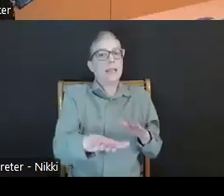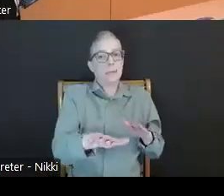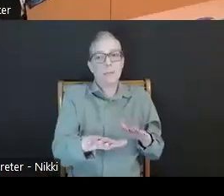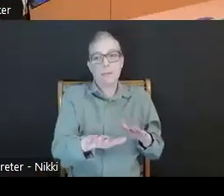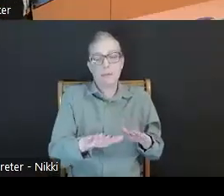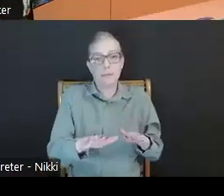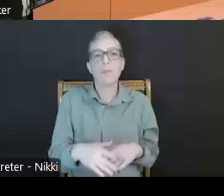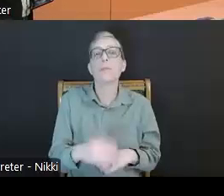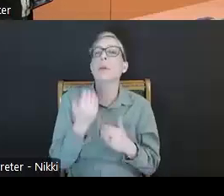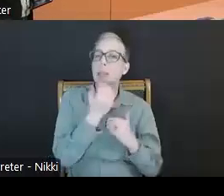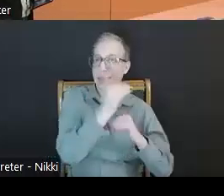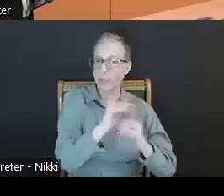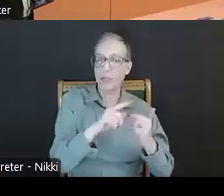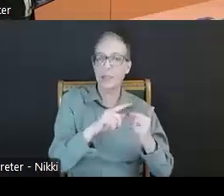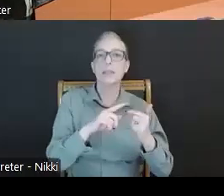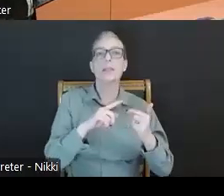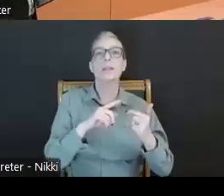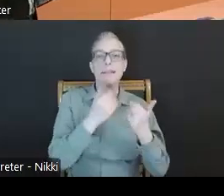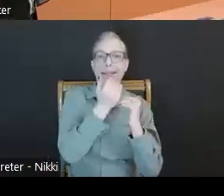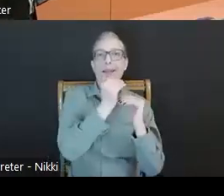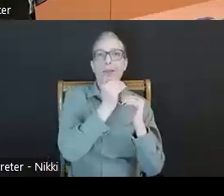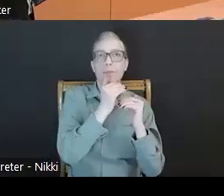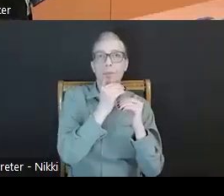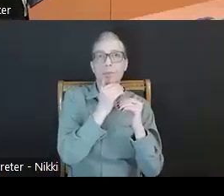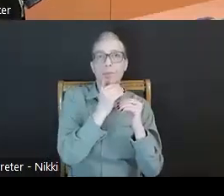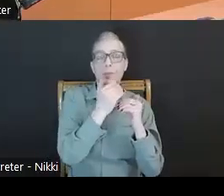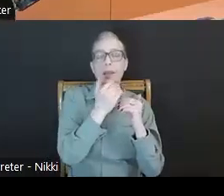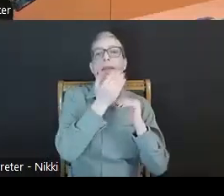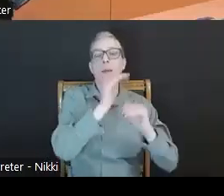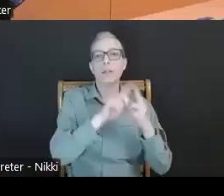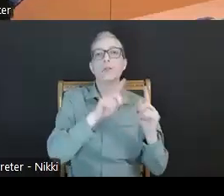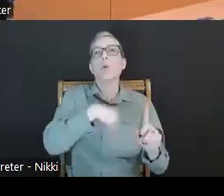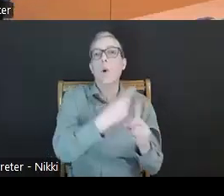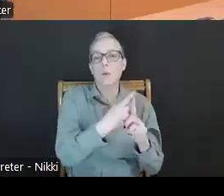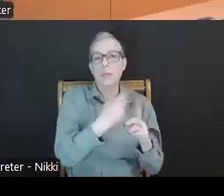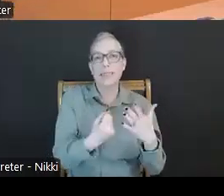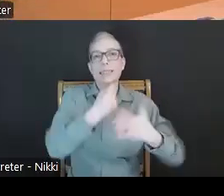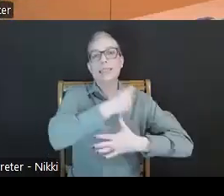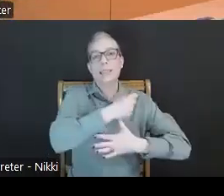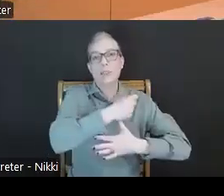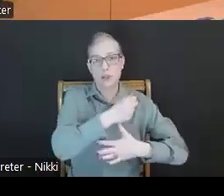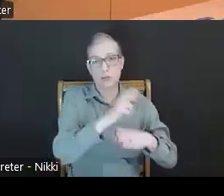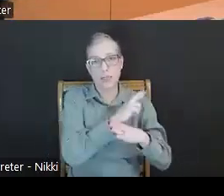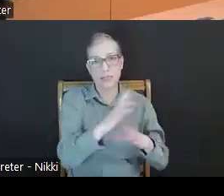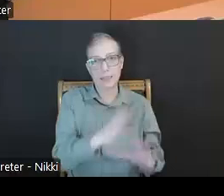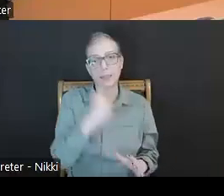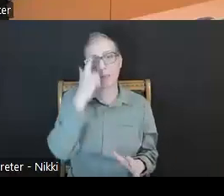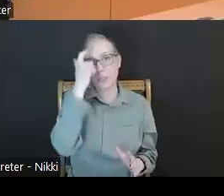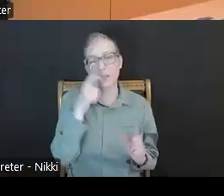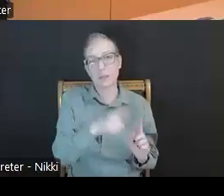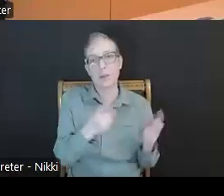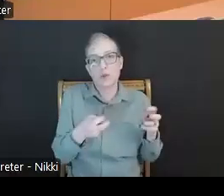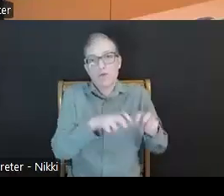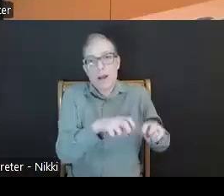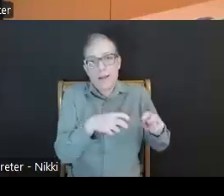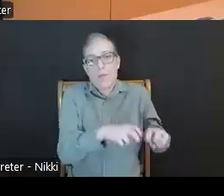senior residents in psychiatry, given the gravity of the ride-alongs. But it's something that I hope will lead